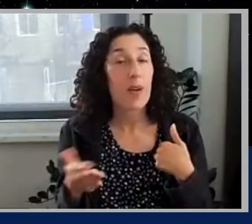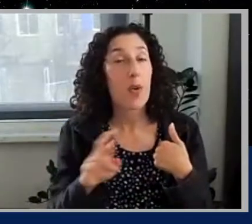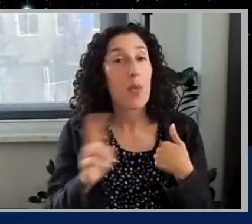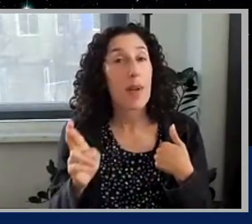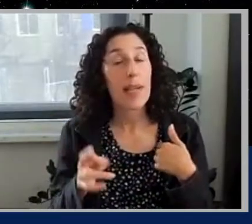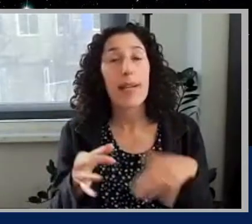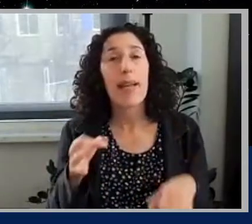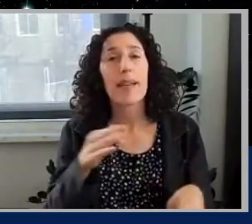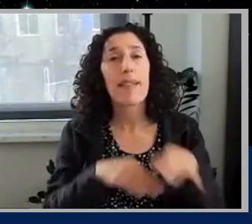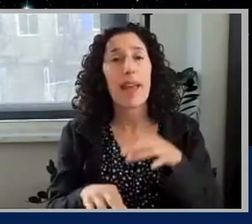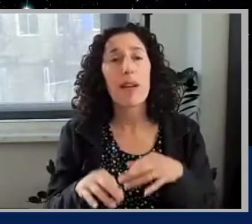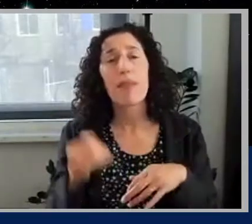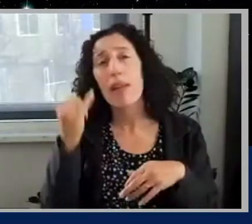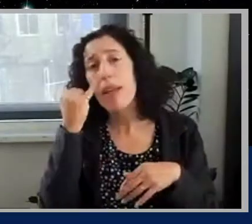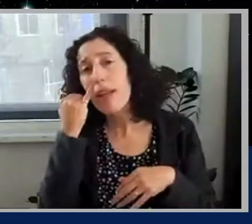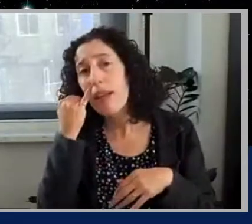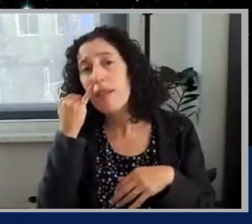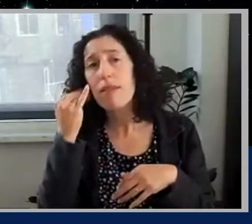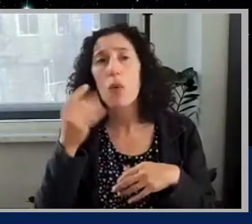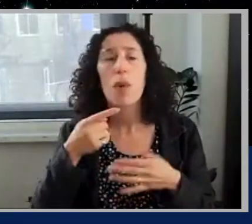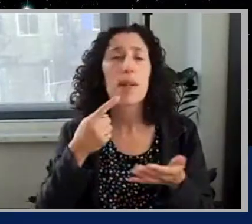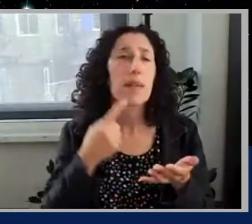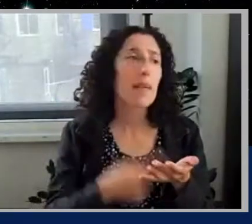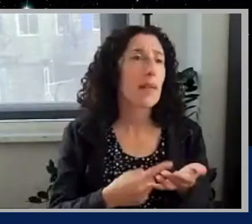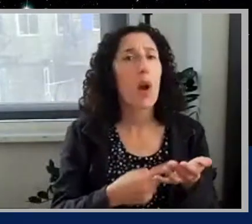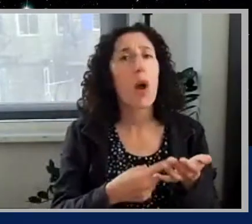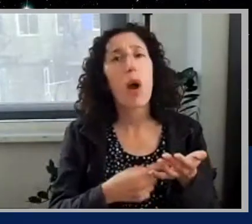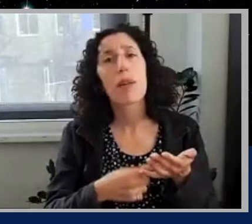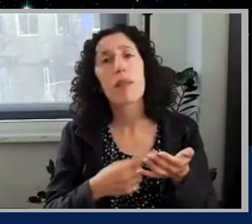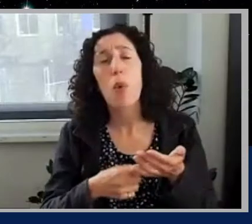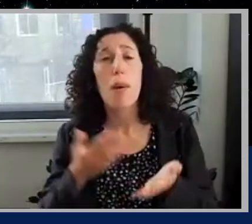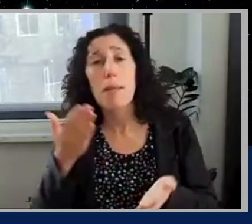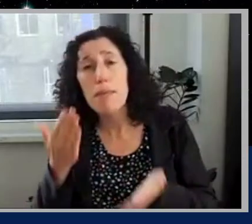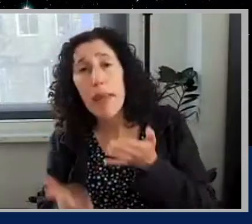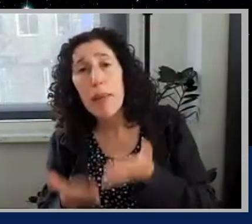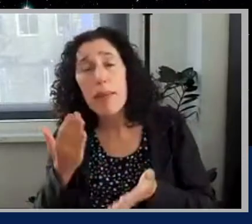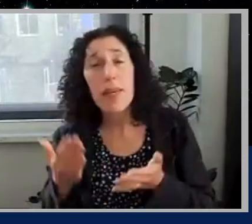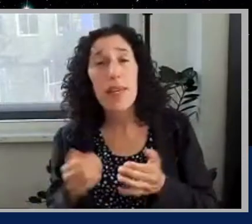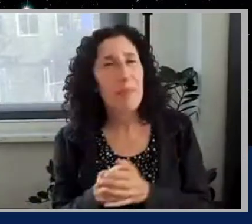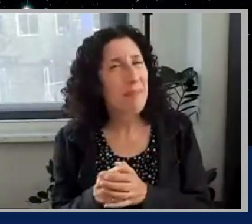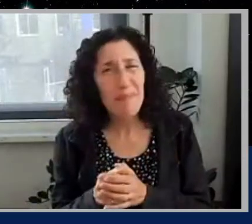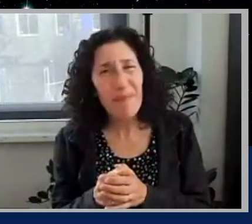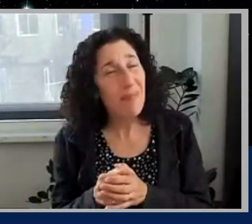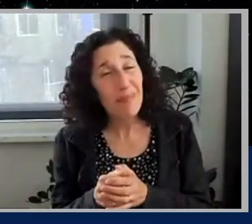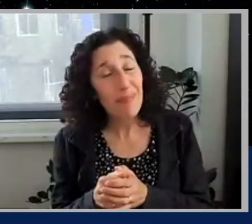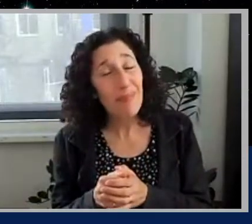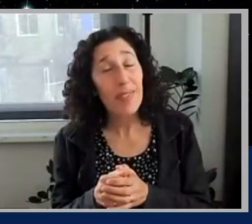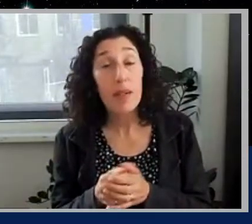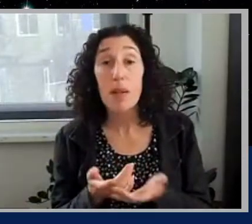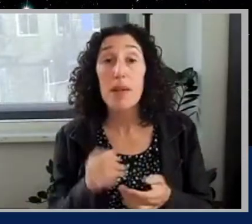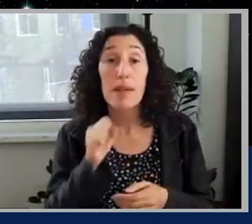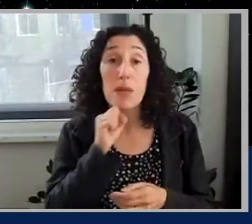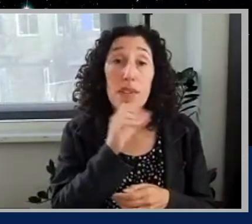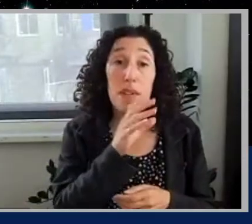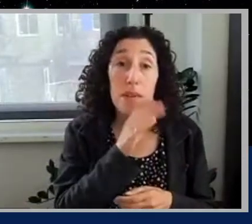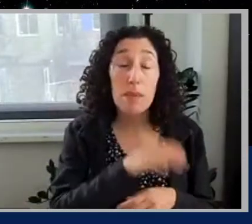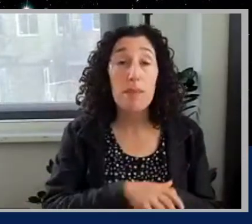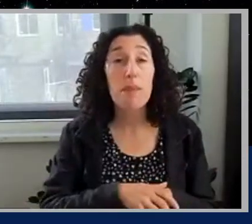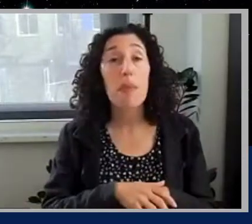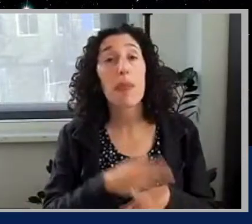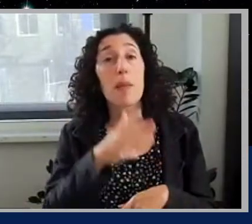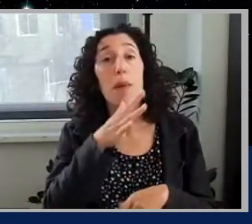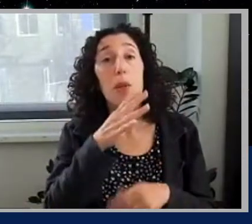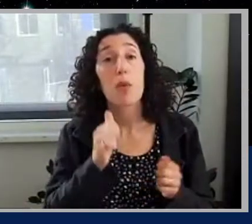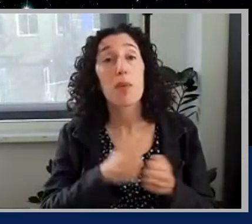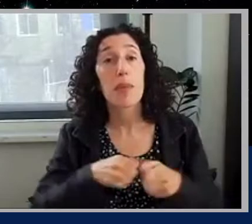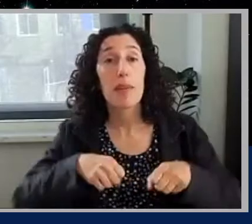or more senior people that can't easily travel anymore, whatever it might be, right? Like it's without having to